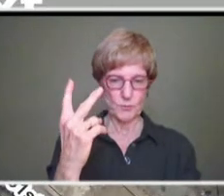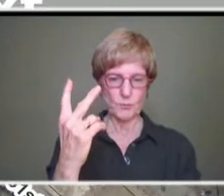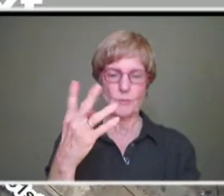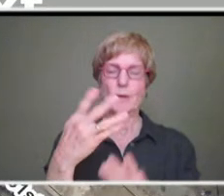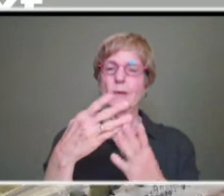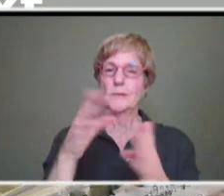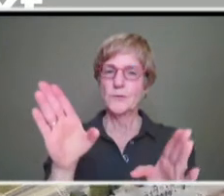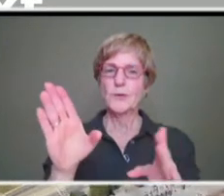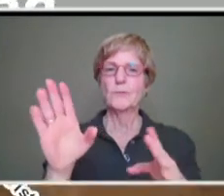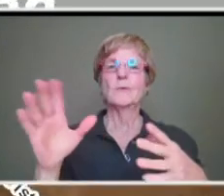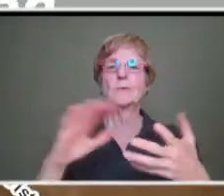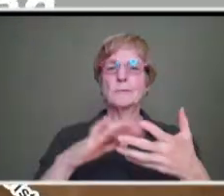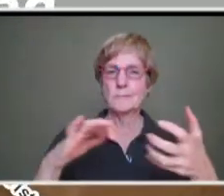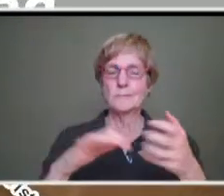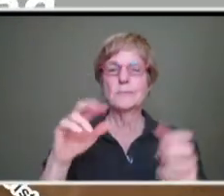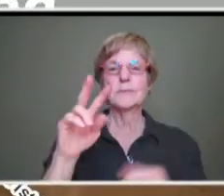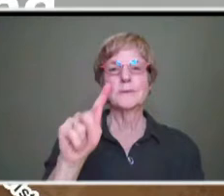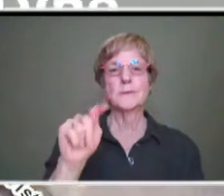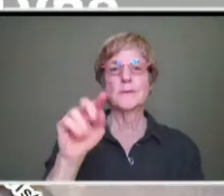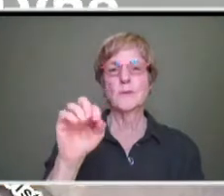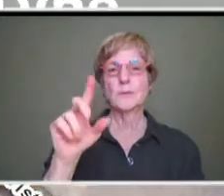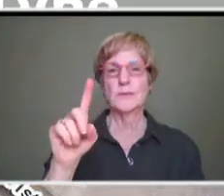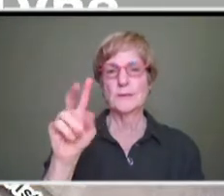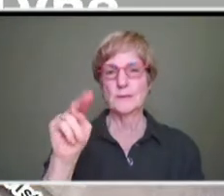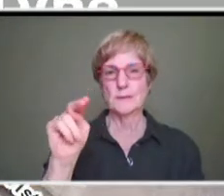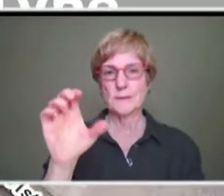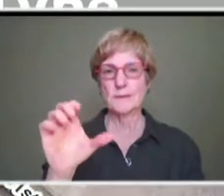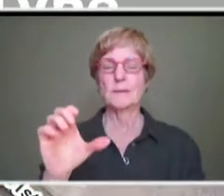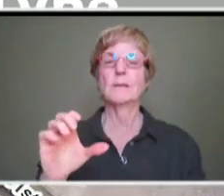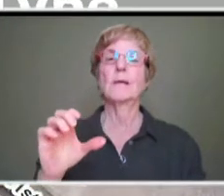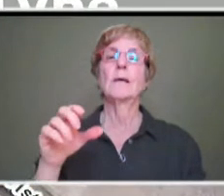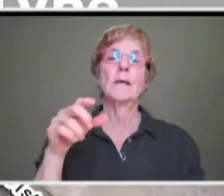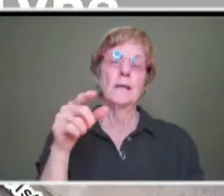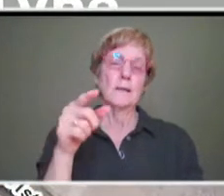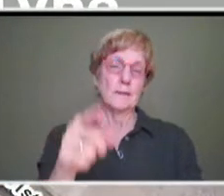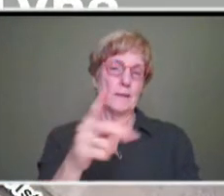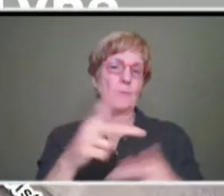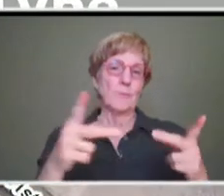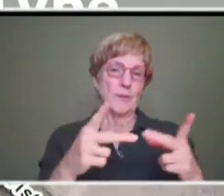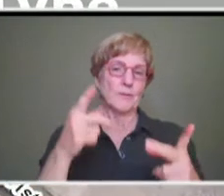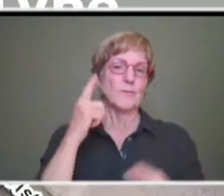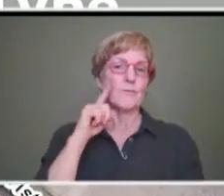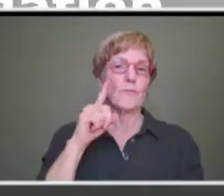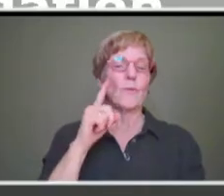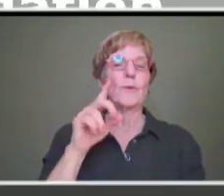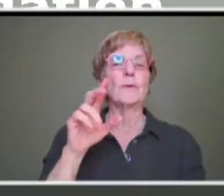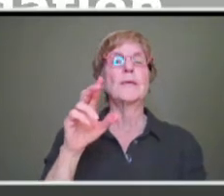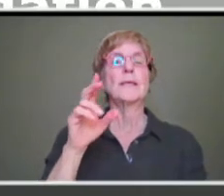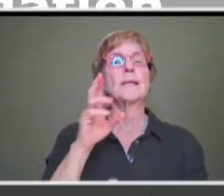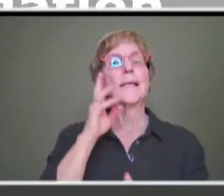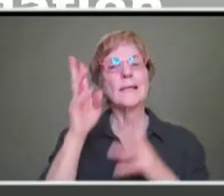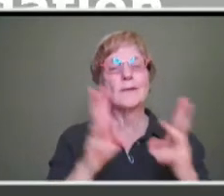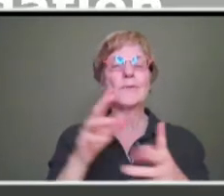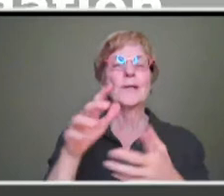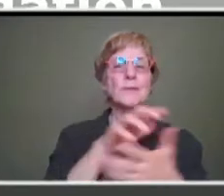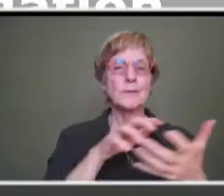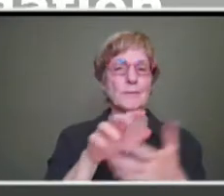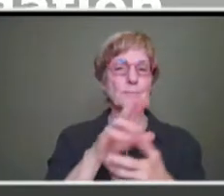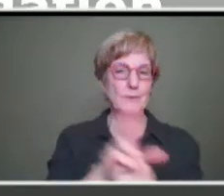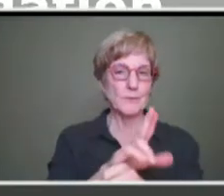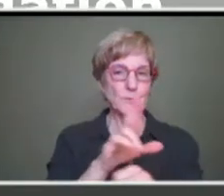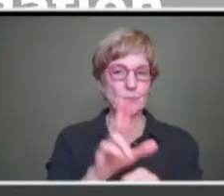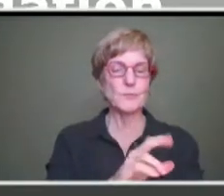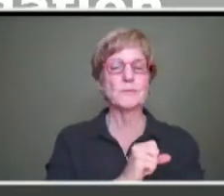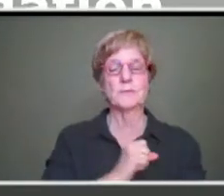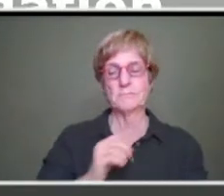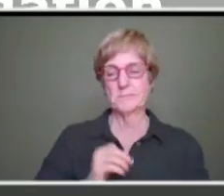and proposed Zone I guess for todnc the adopted Place type is for the Innovation mixed use and as mentioned staff does